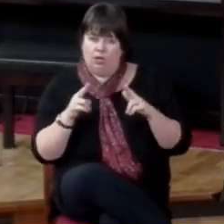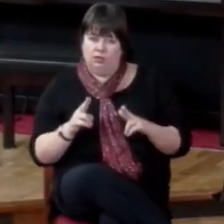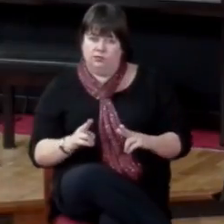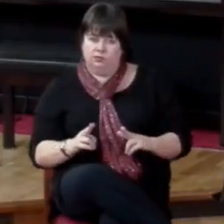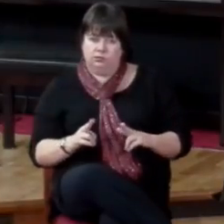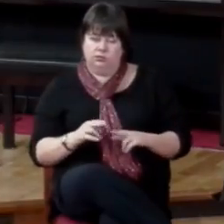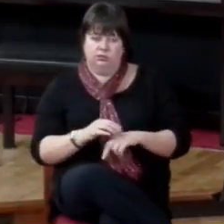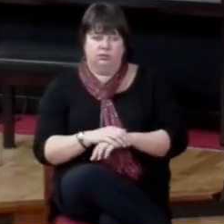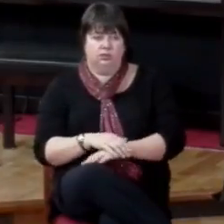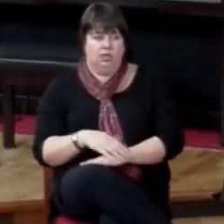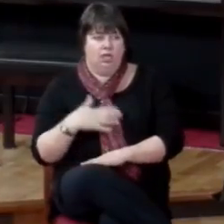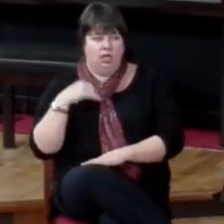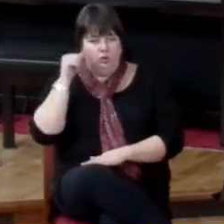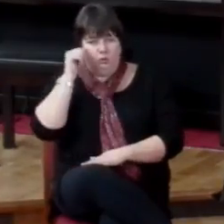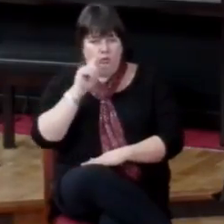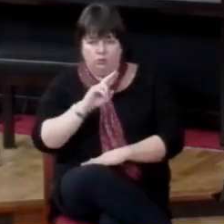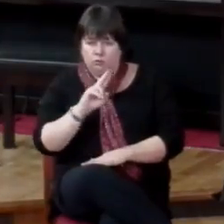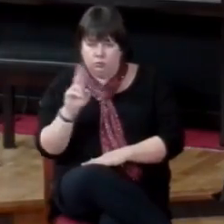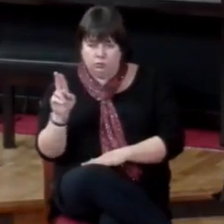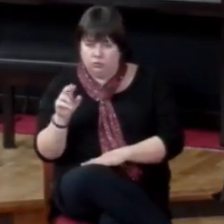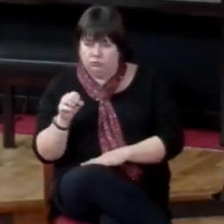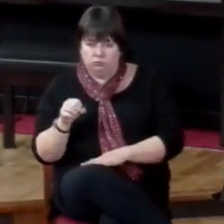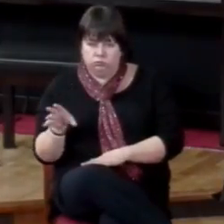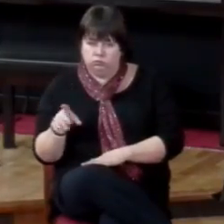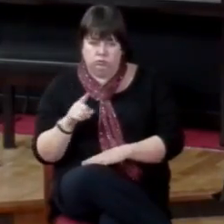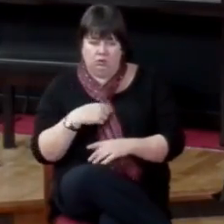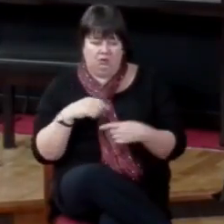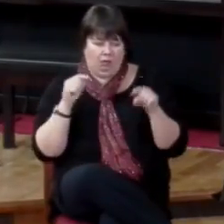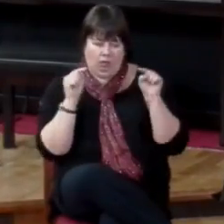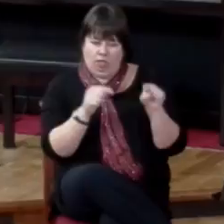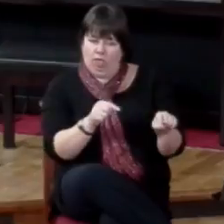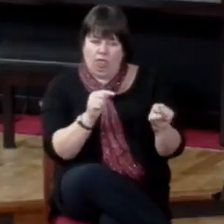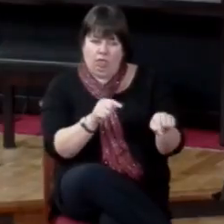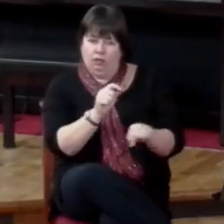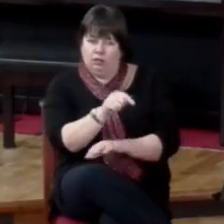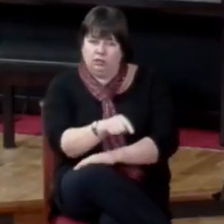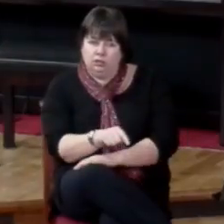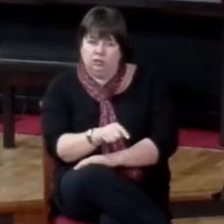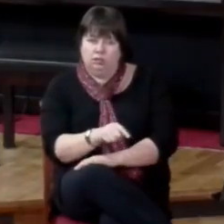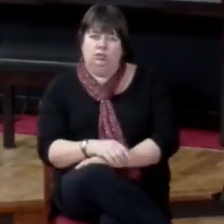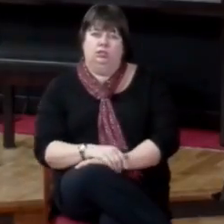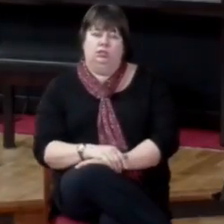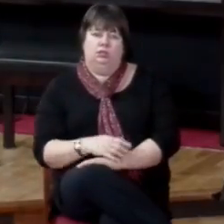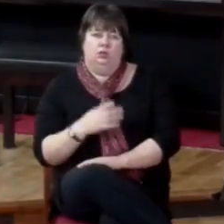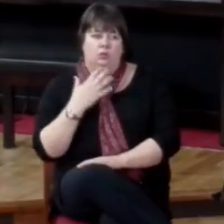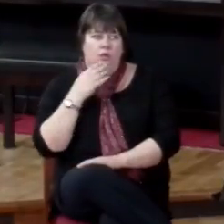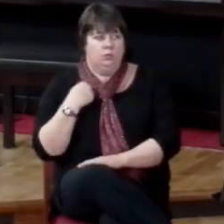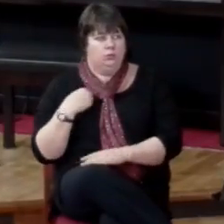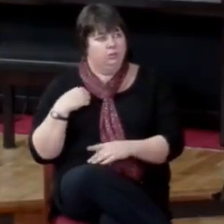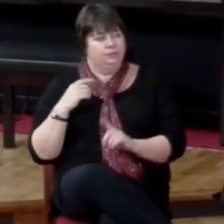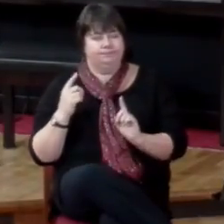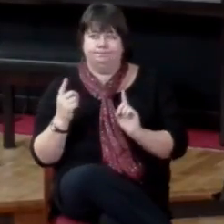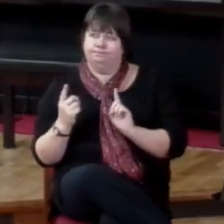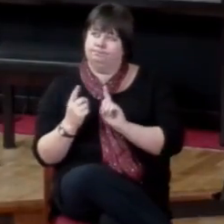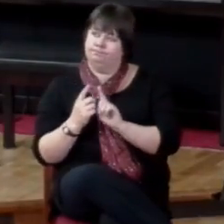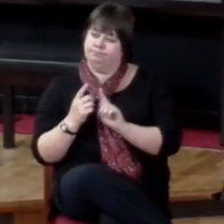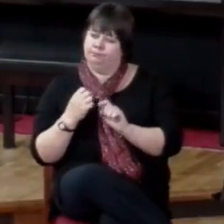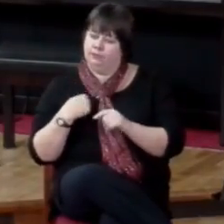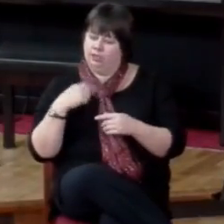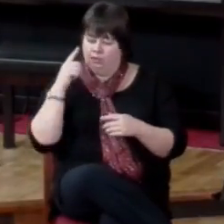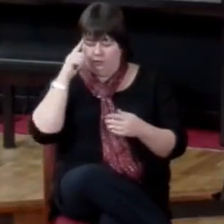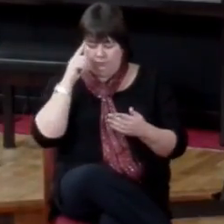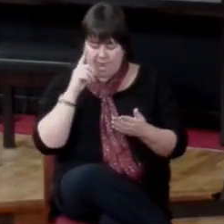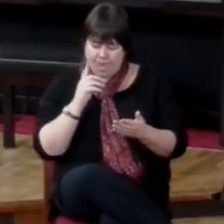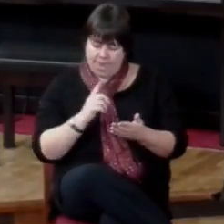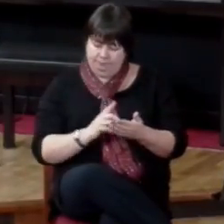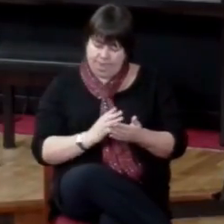know that you will not reject us nor condemn us as we approach you in faith and with